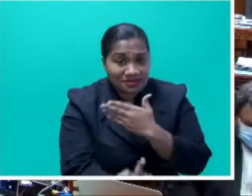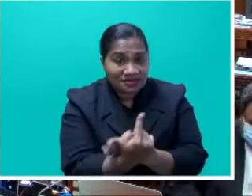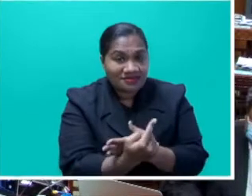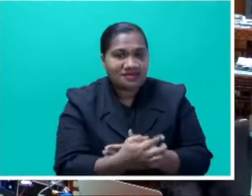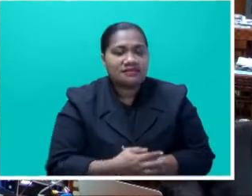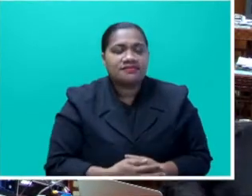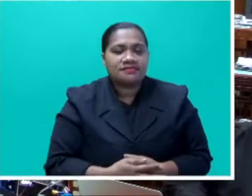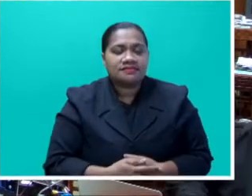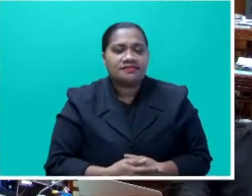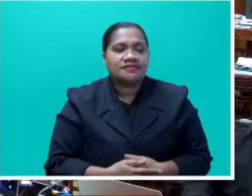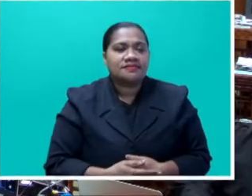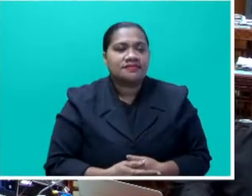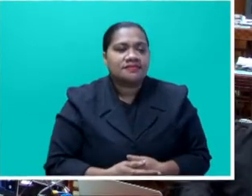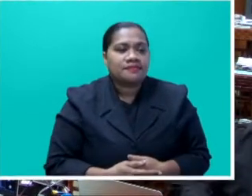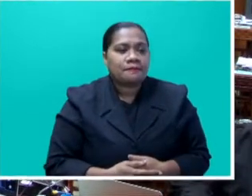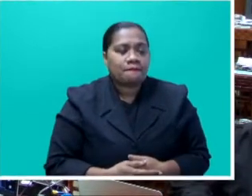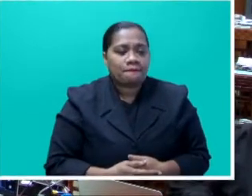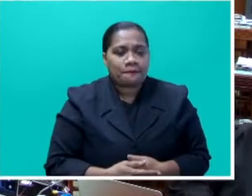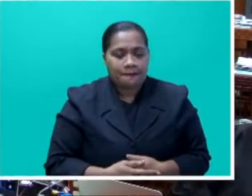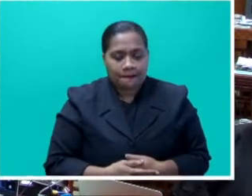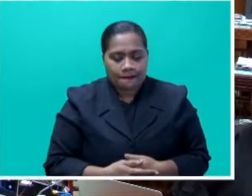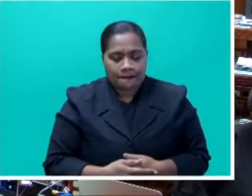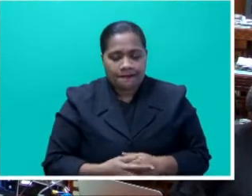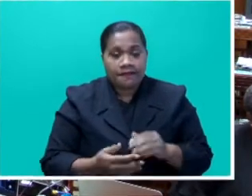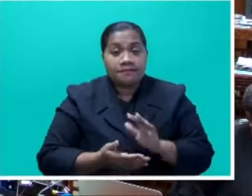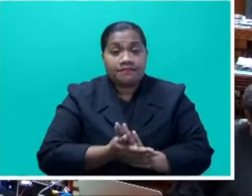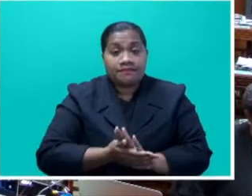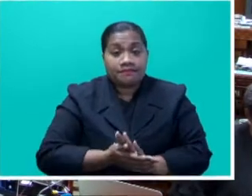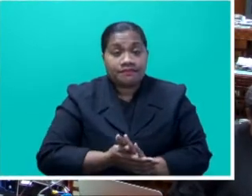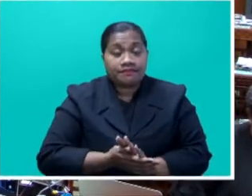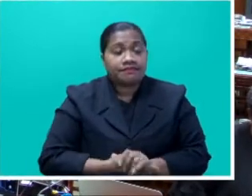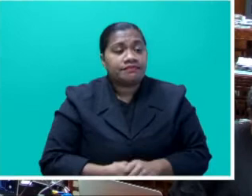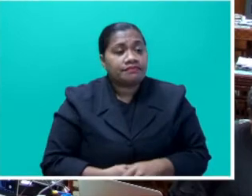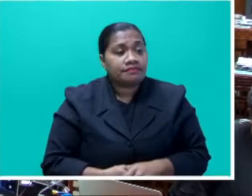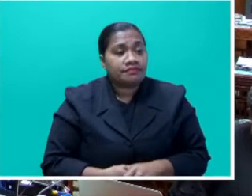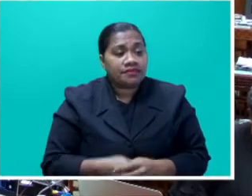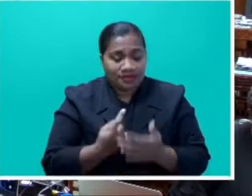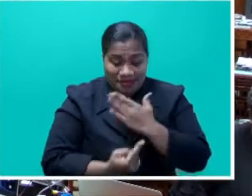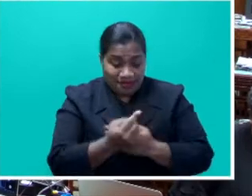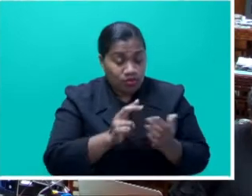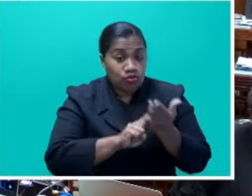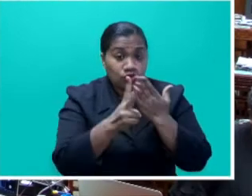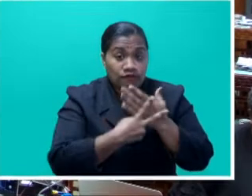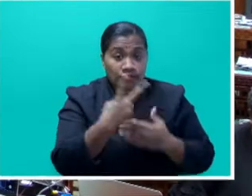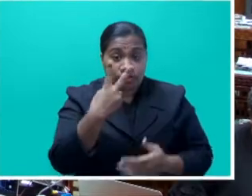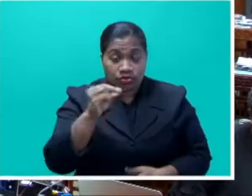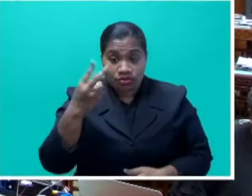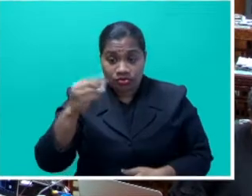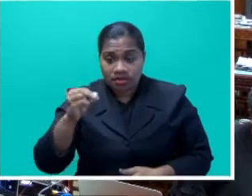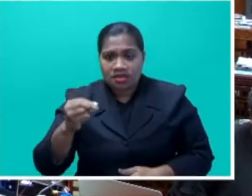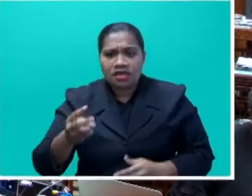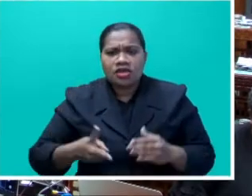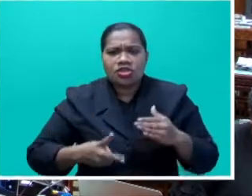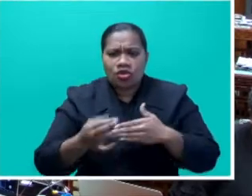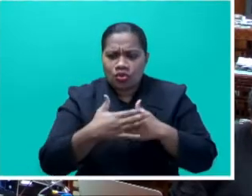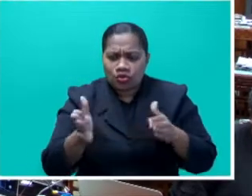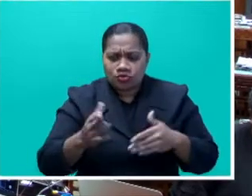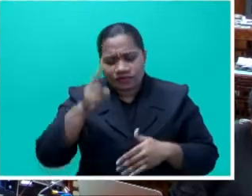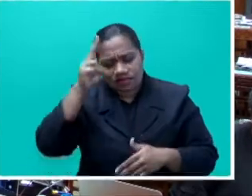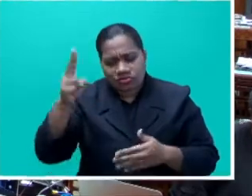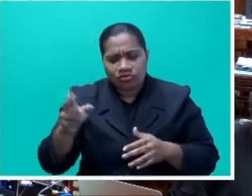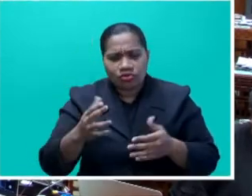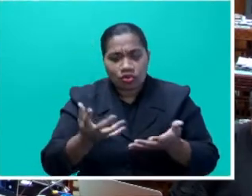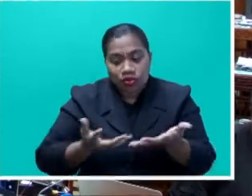continue. Mr. Speaker, a high-level event on November 2020 saw the launch of the national consultation process